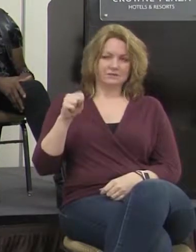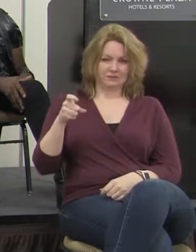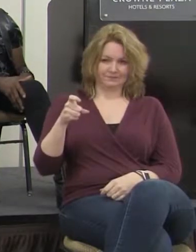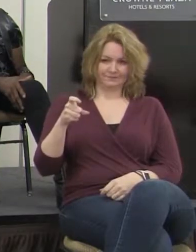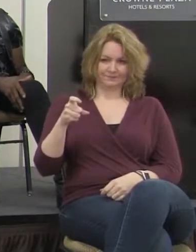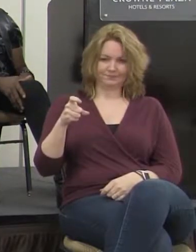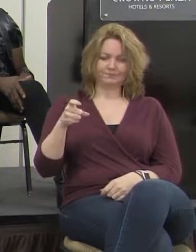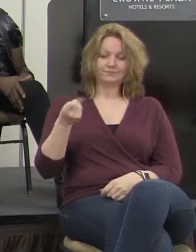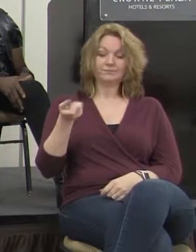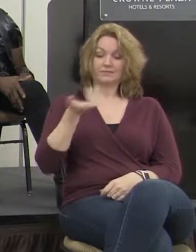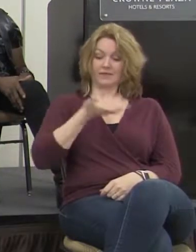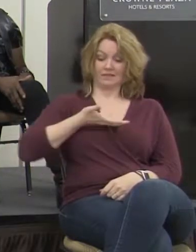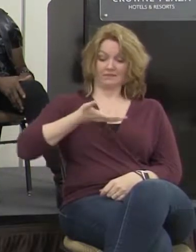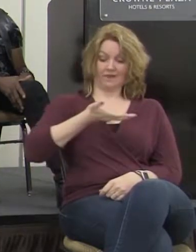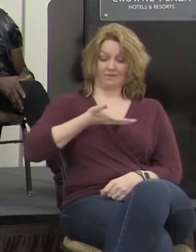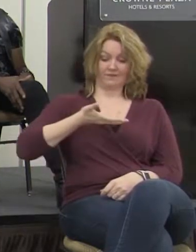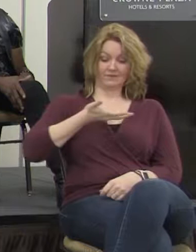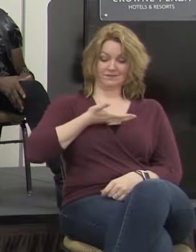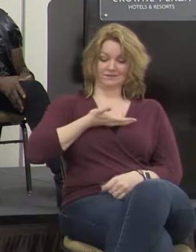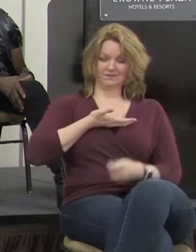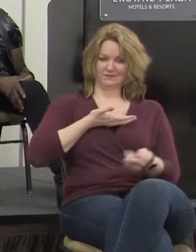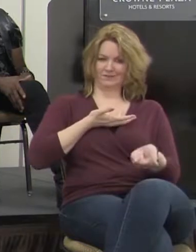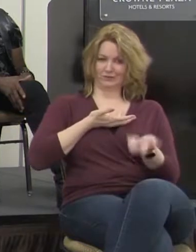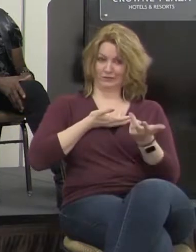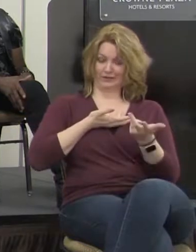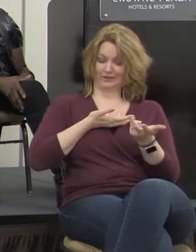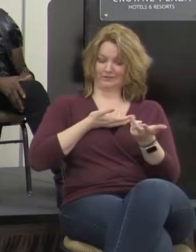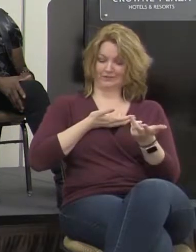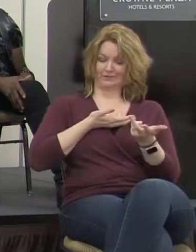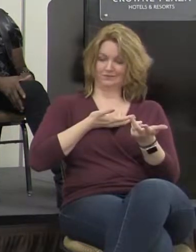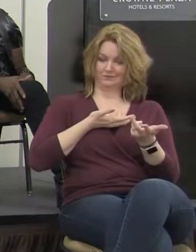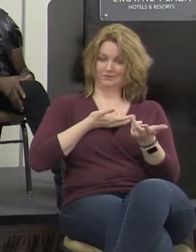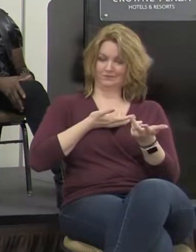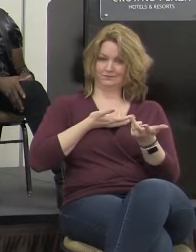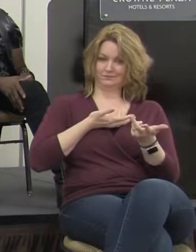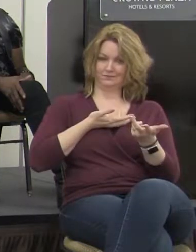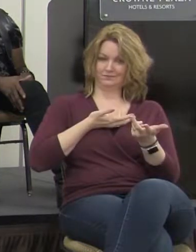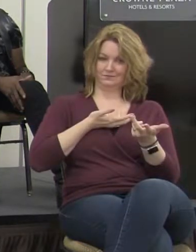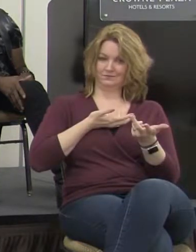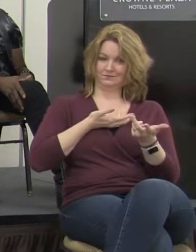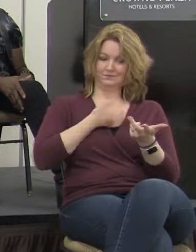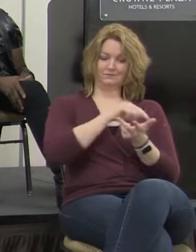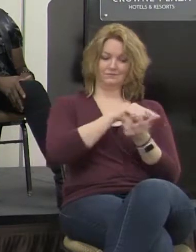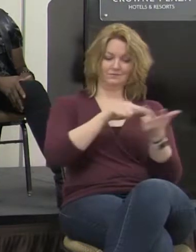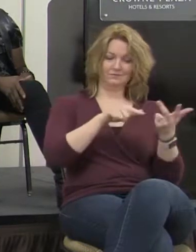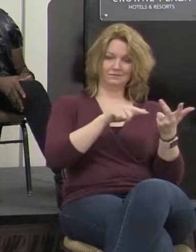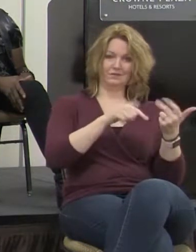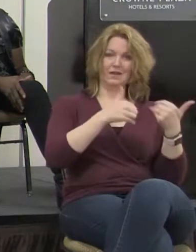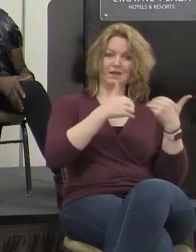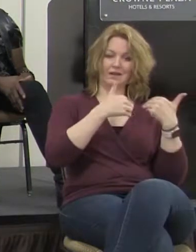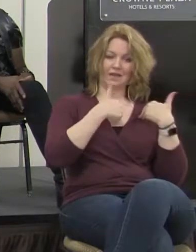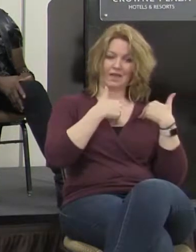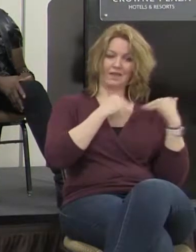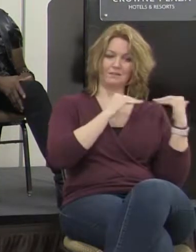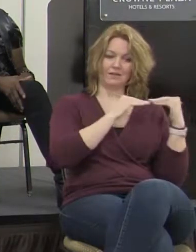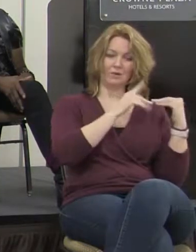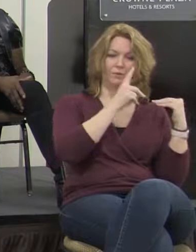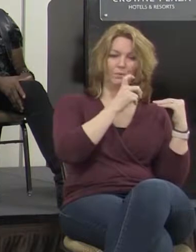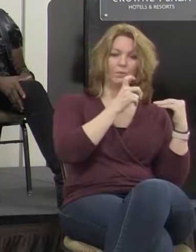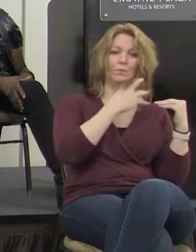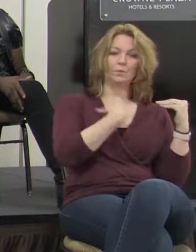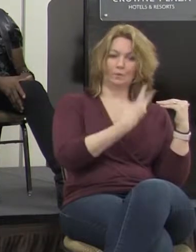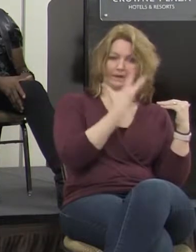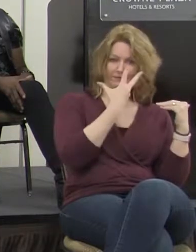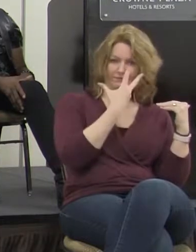at my dining room table, 3 of the individuals had partners who were non-people of color, who were